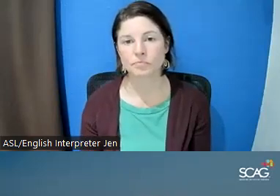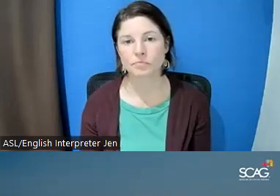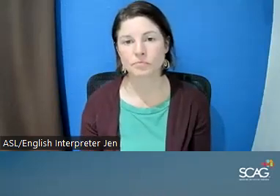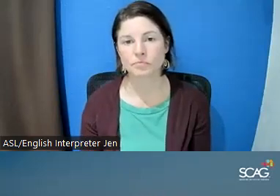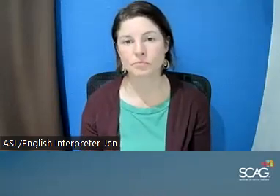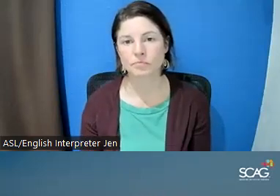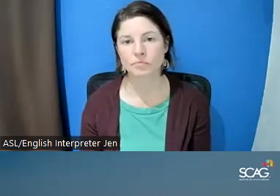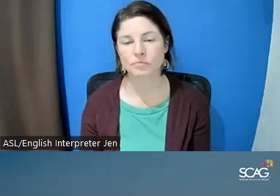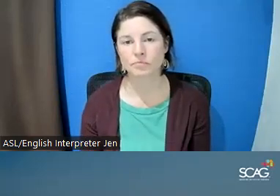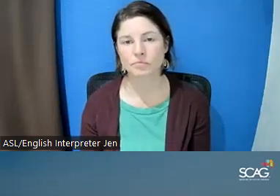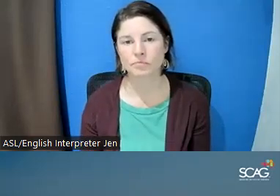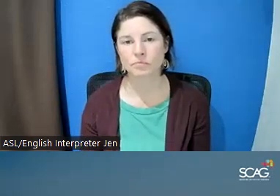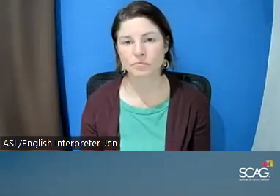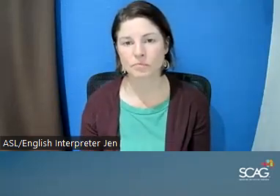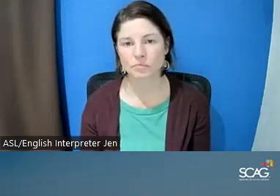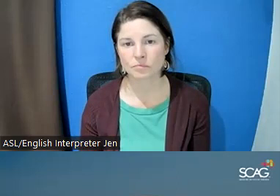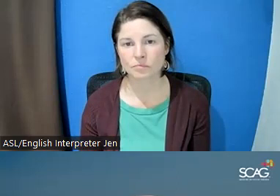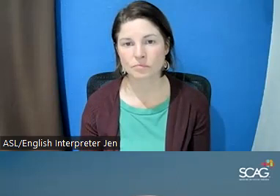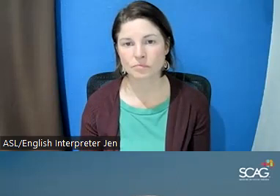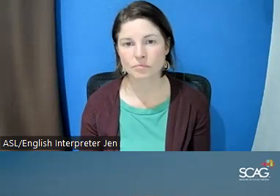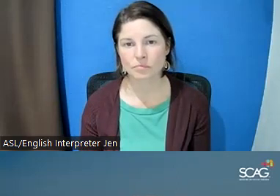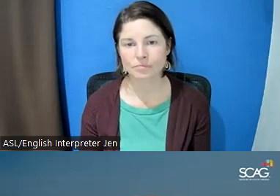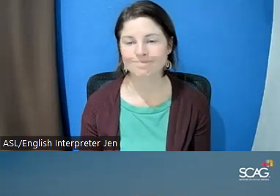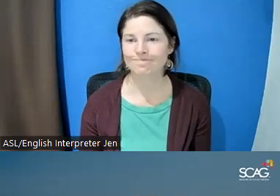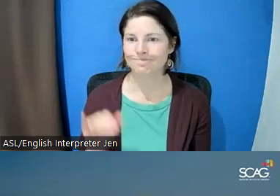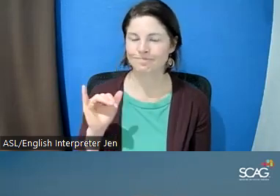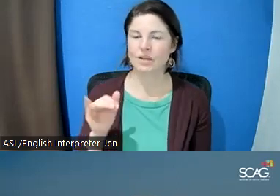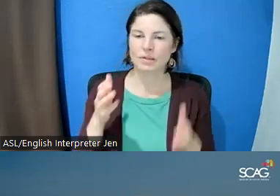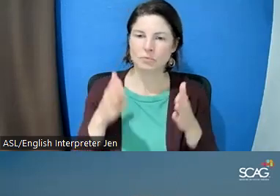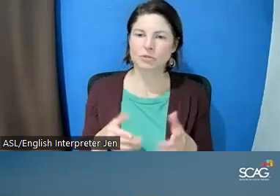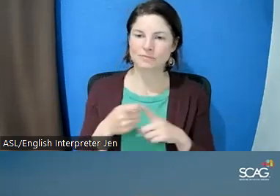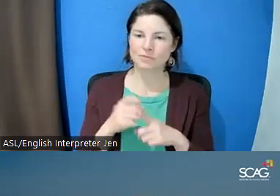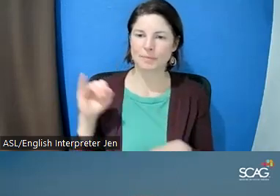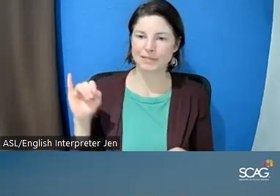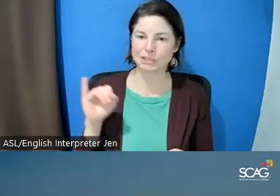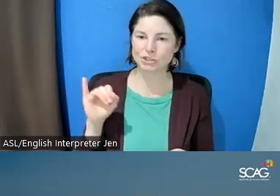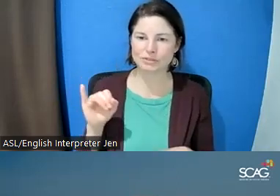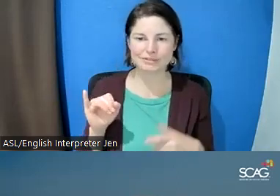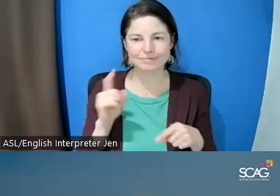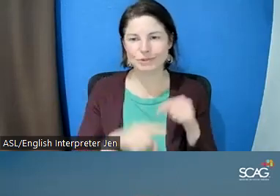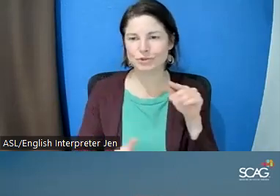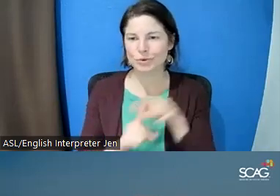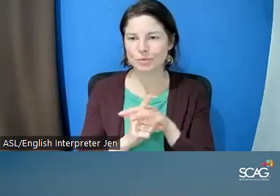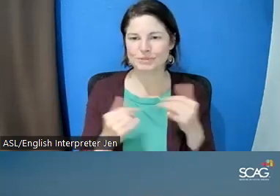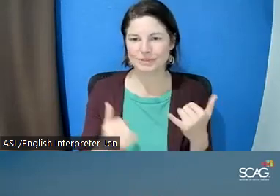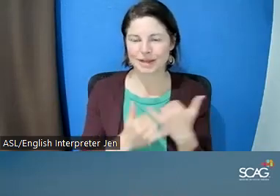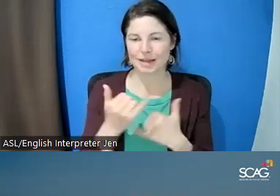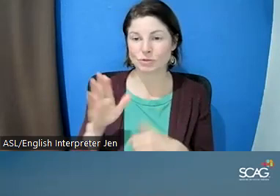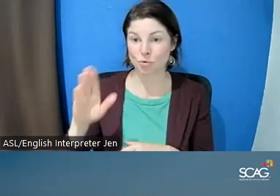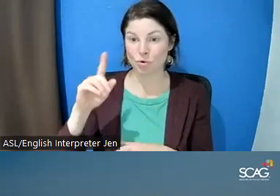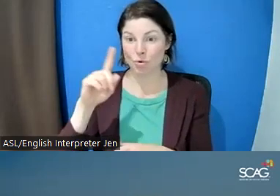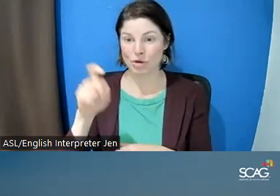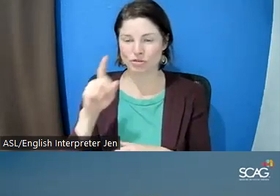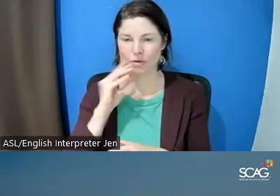our insurance from SCAG was not able to make it today, but I can pass along your question. We have some